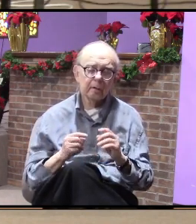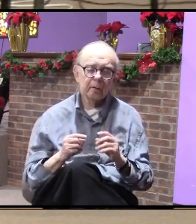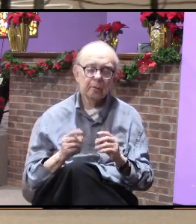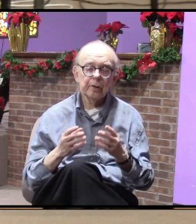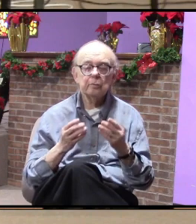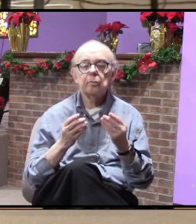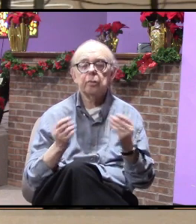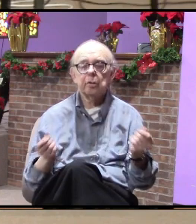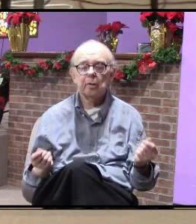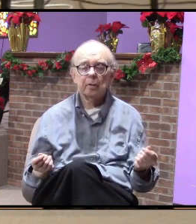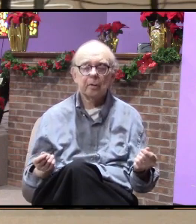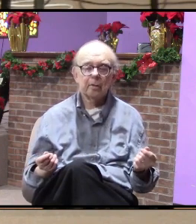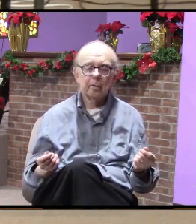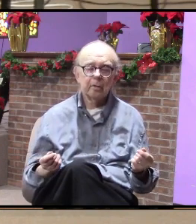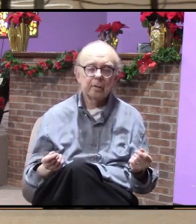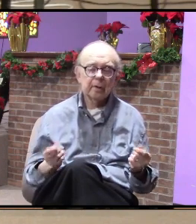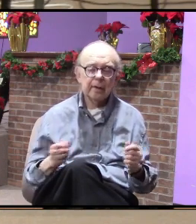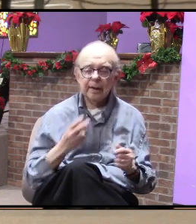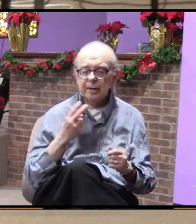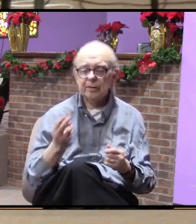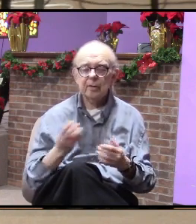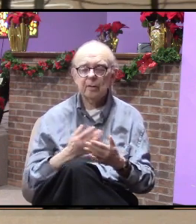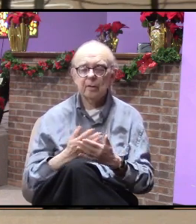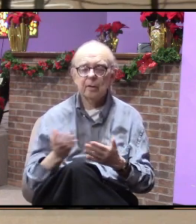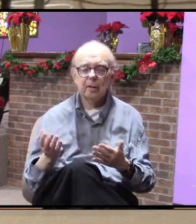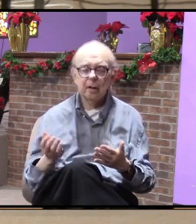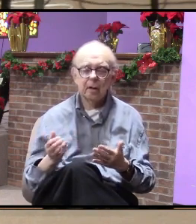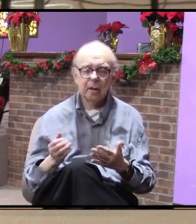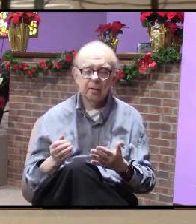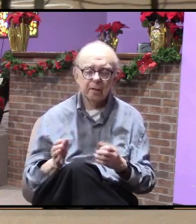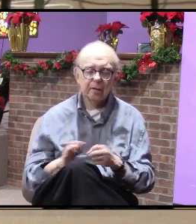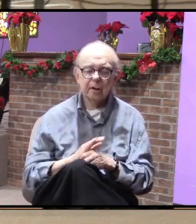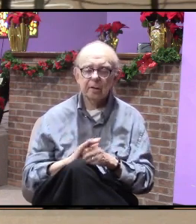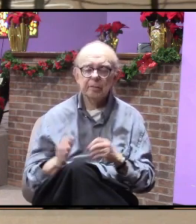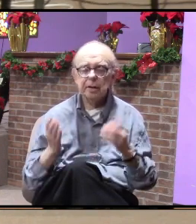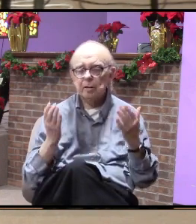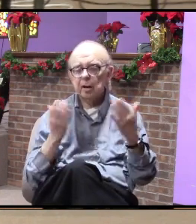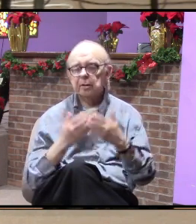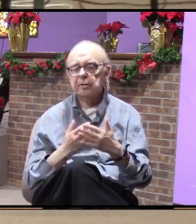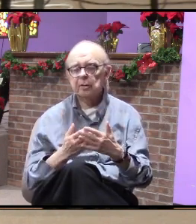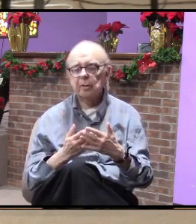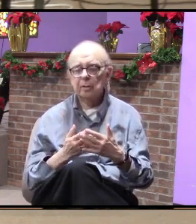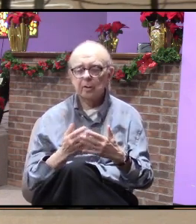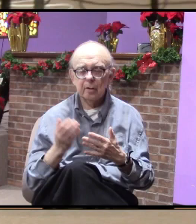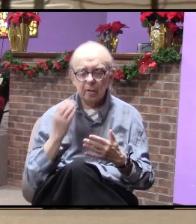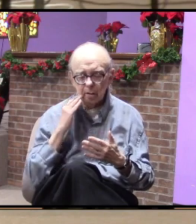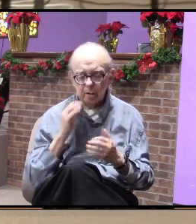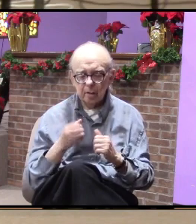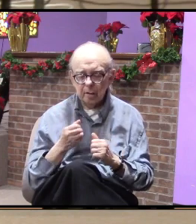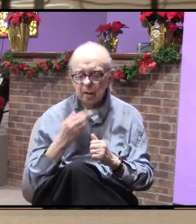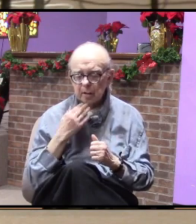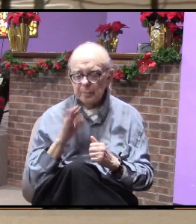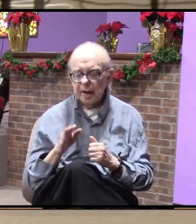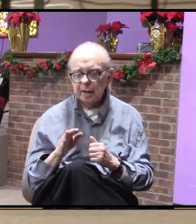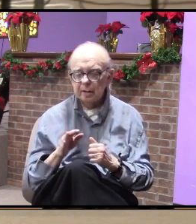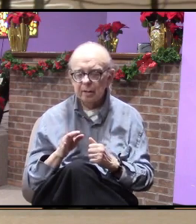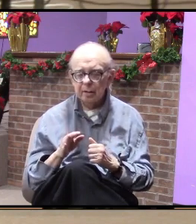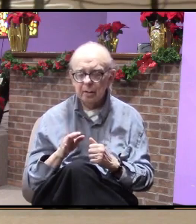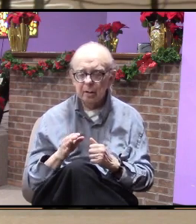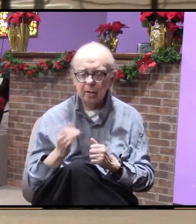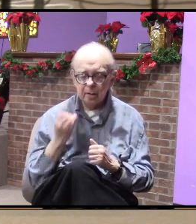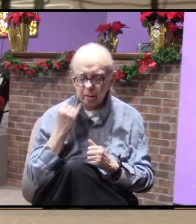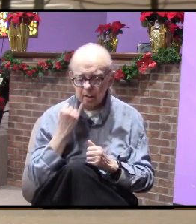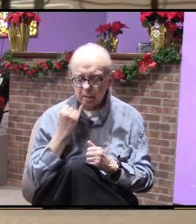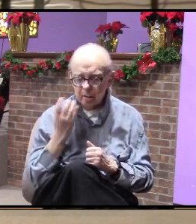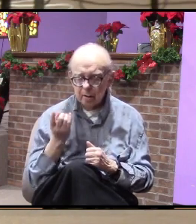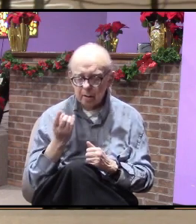out, they can see things. It isn't a total darkness. You know how bad it is if you were